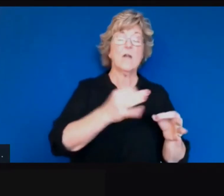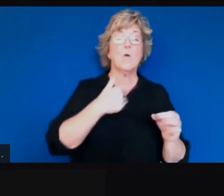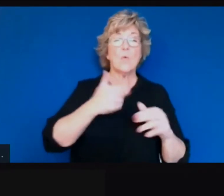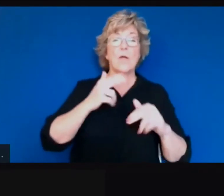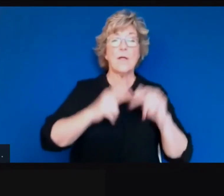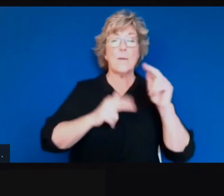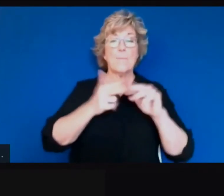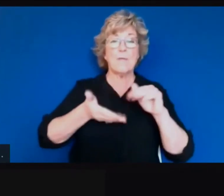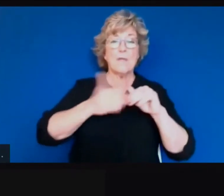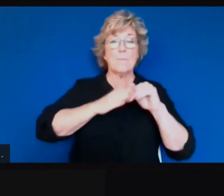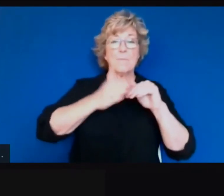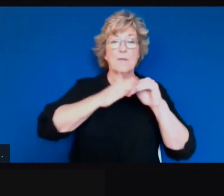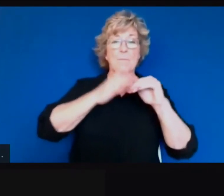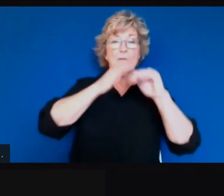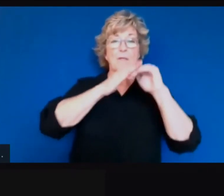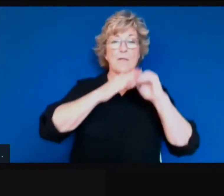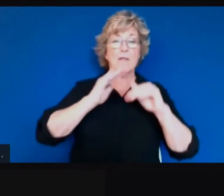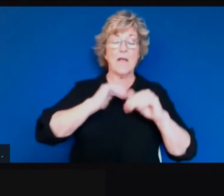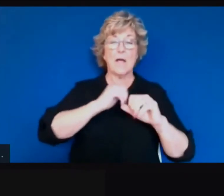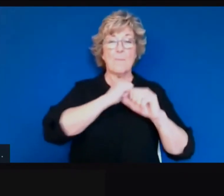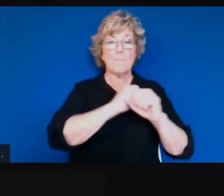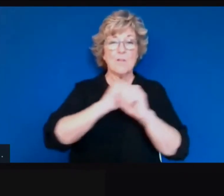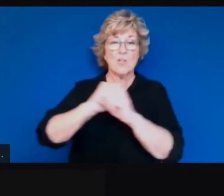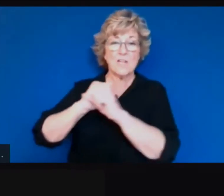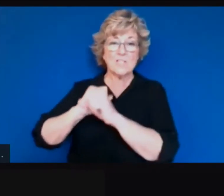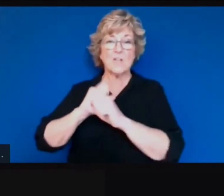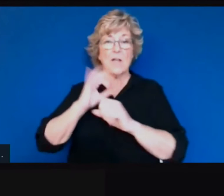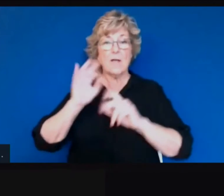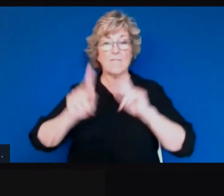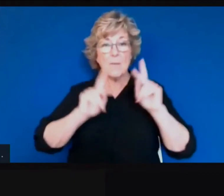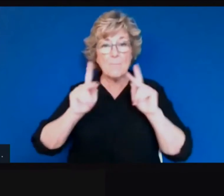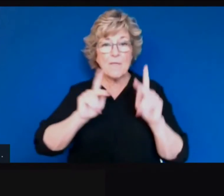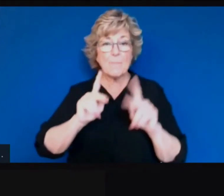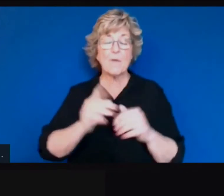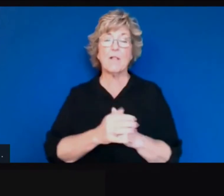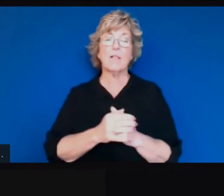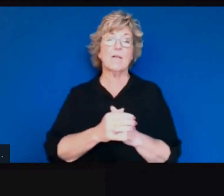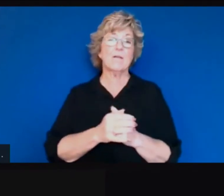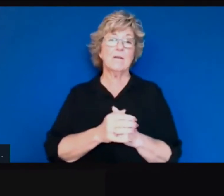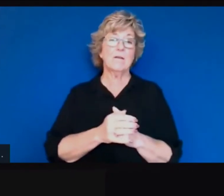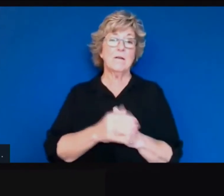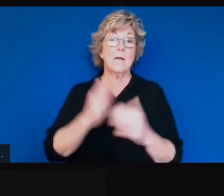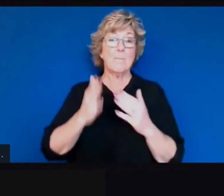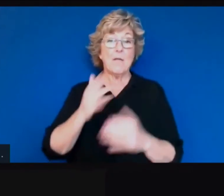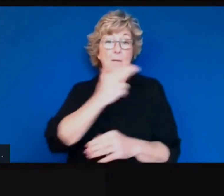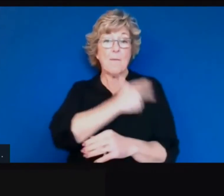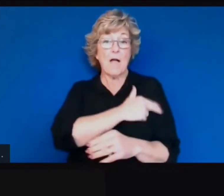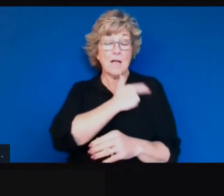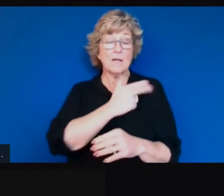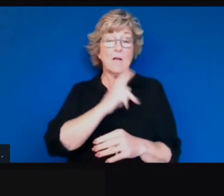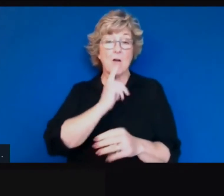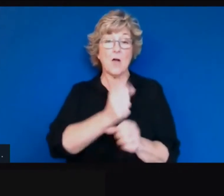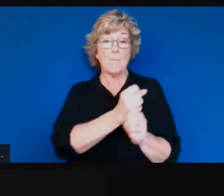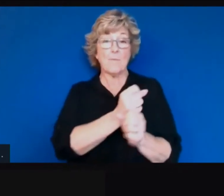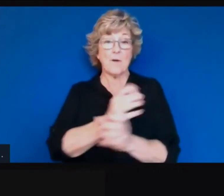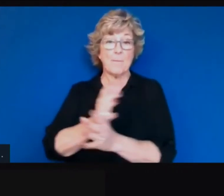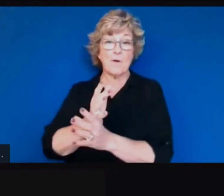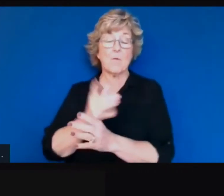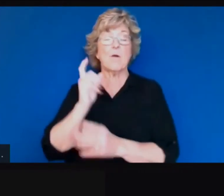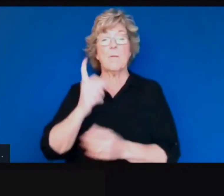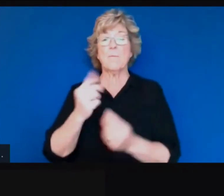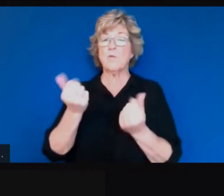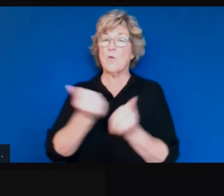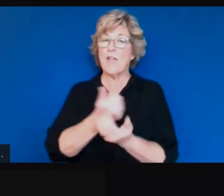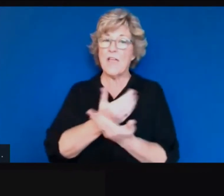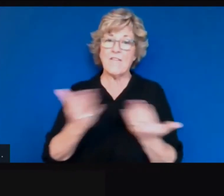our capacity so that even though hospital systems may be preparing along those lines, that we do everything